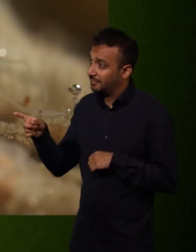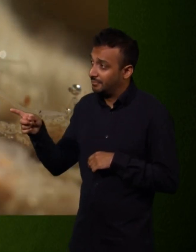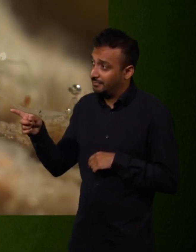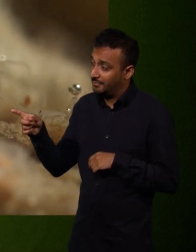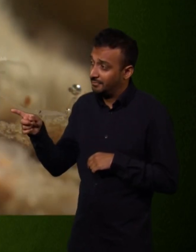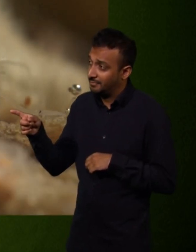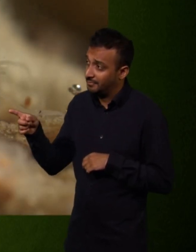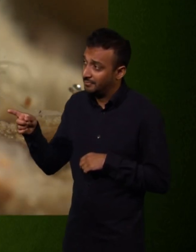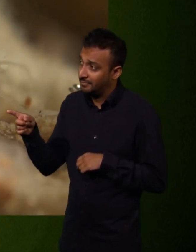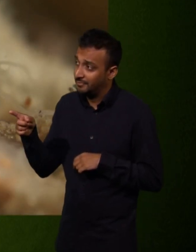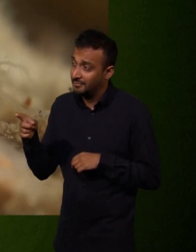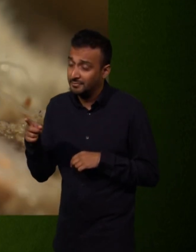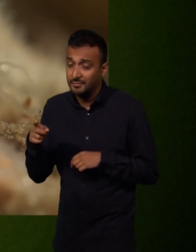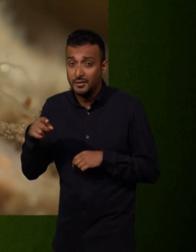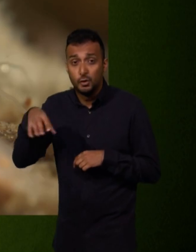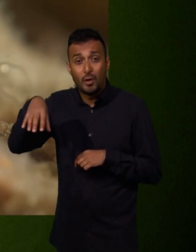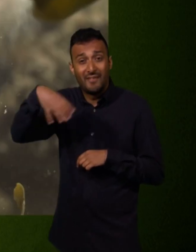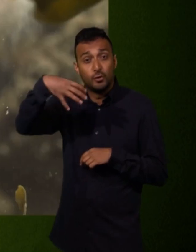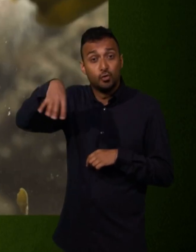Jellyfish, polyps.